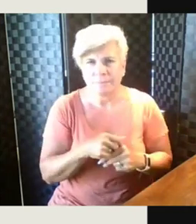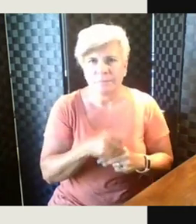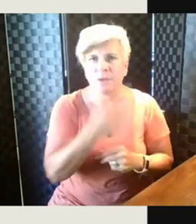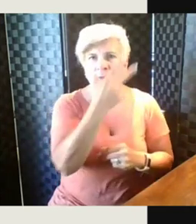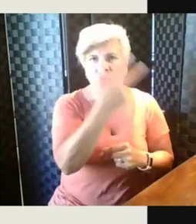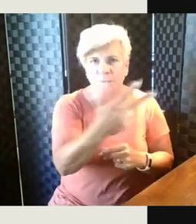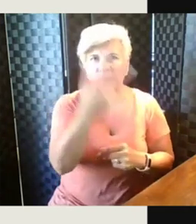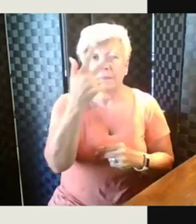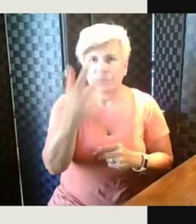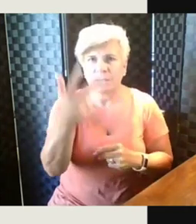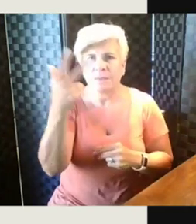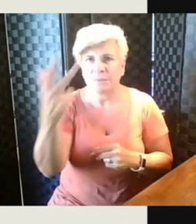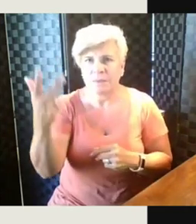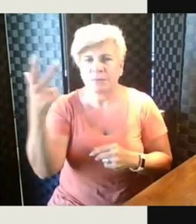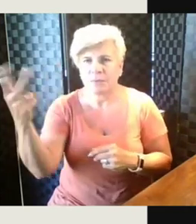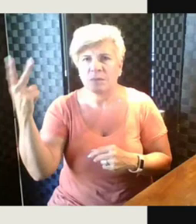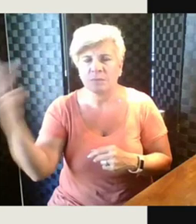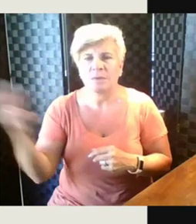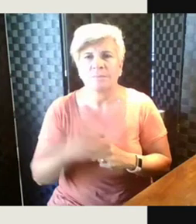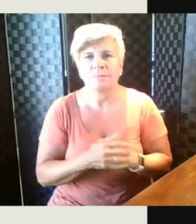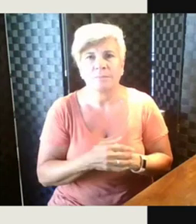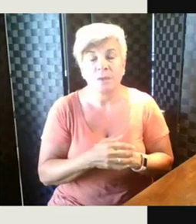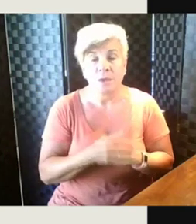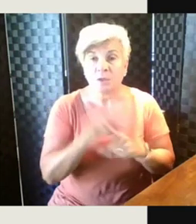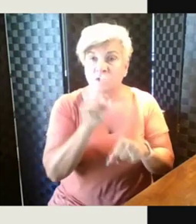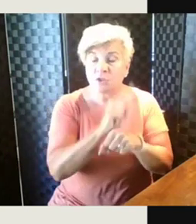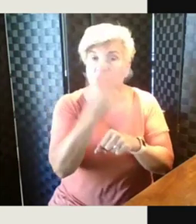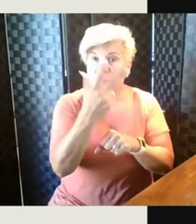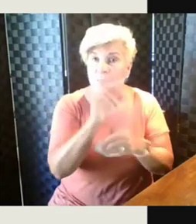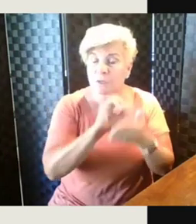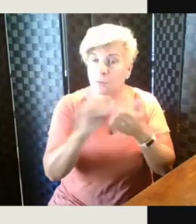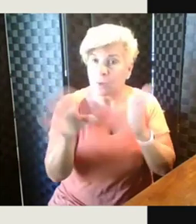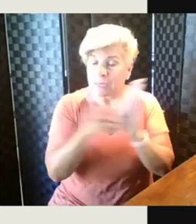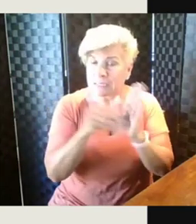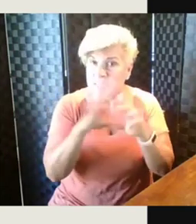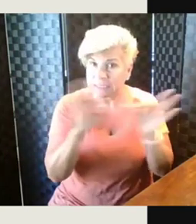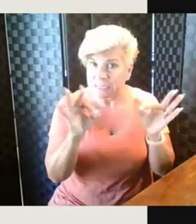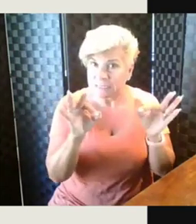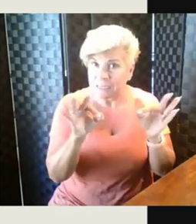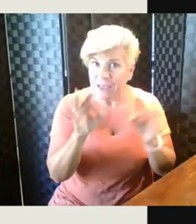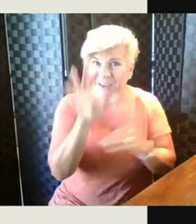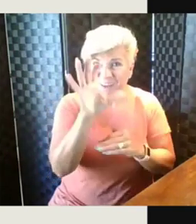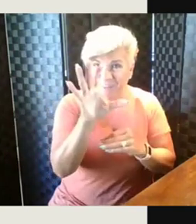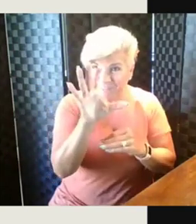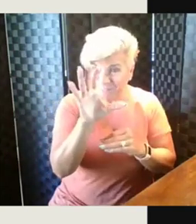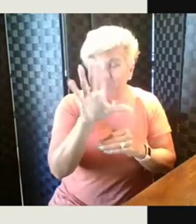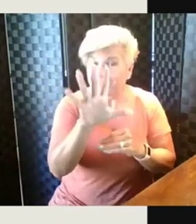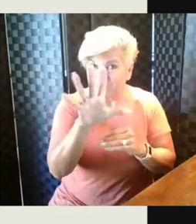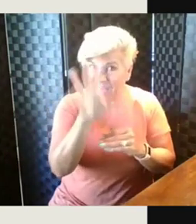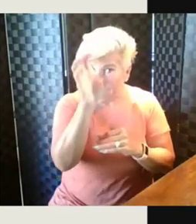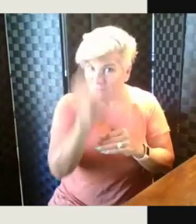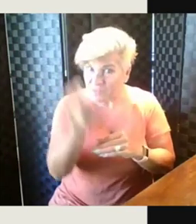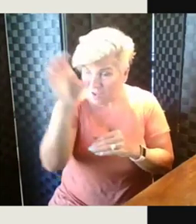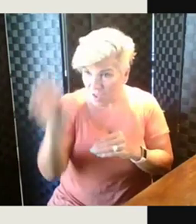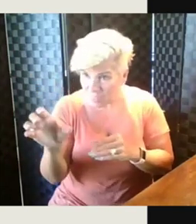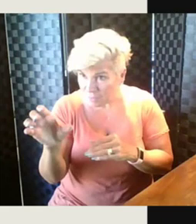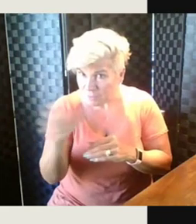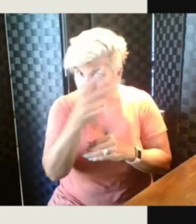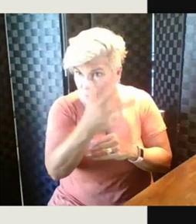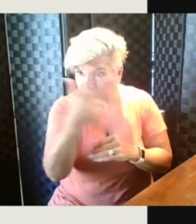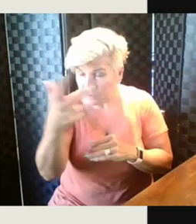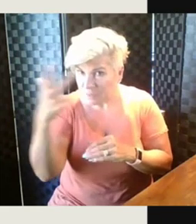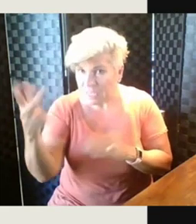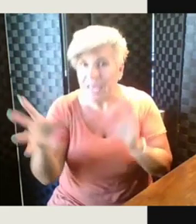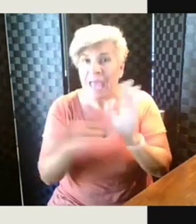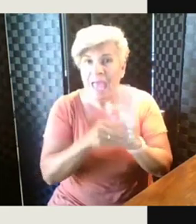are in each column. We can write an addition sentence using the columns. If there are five columns with three circles in each column, then we will